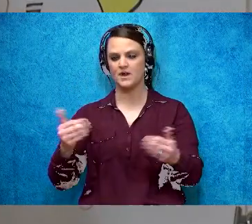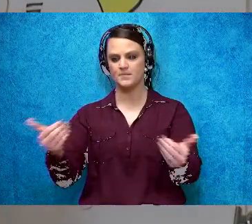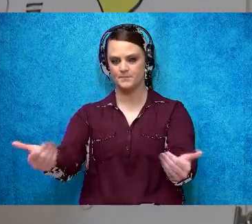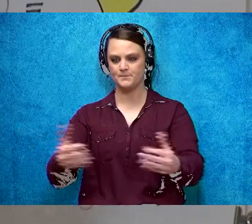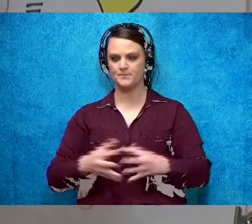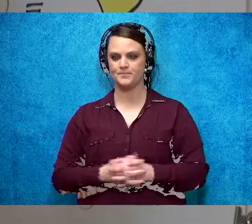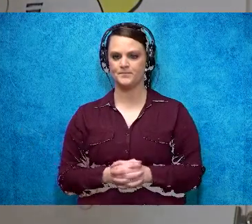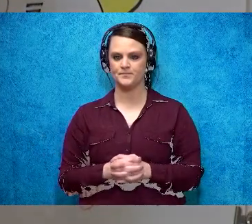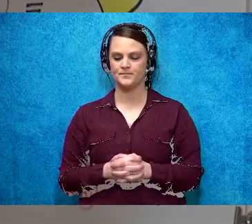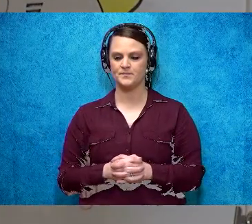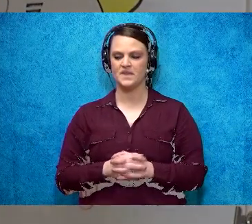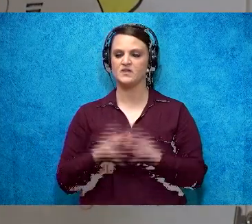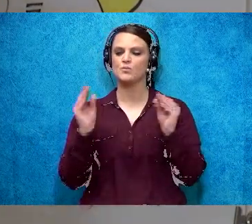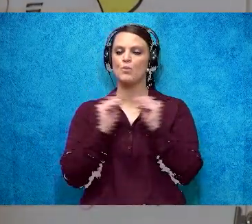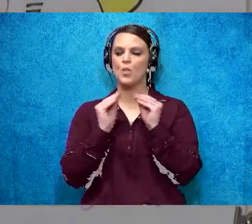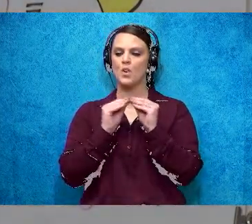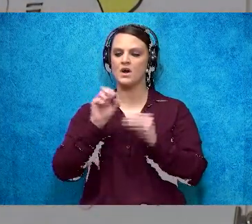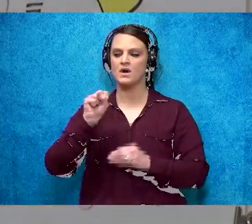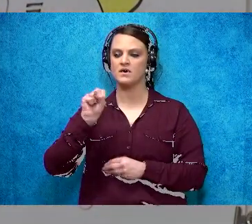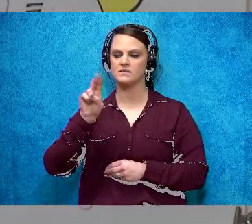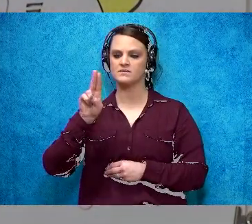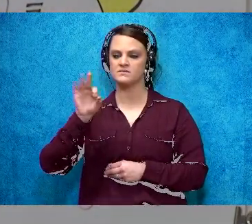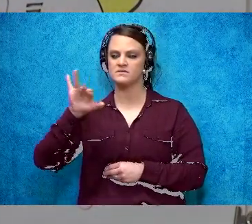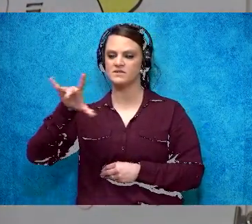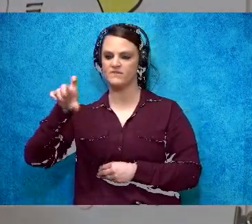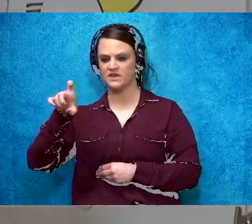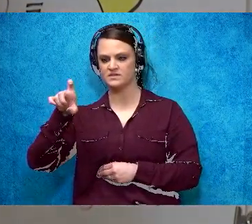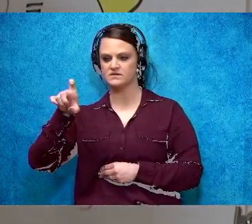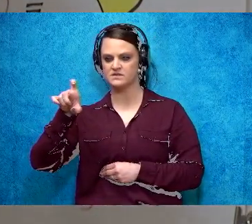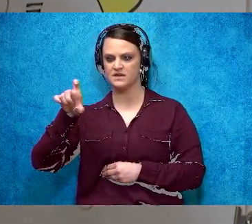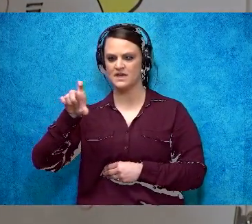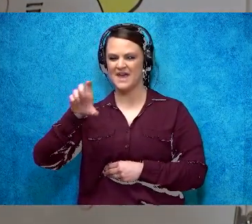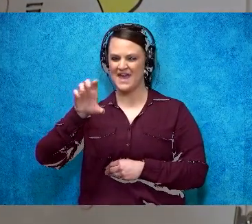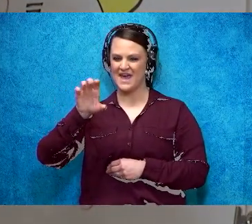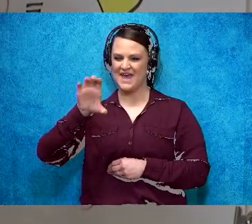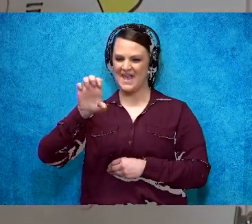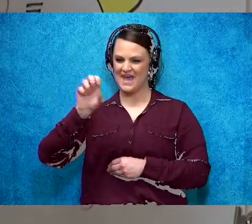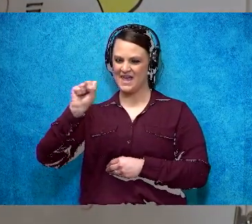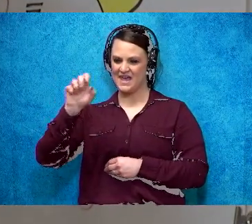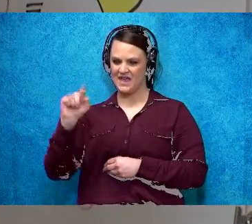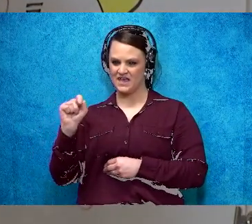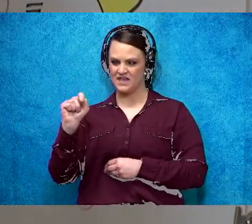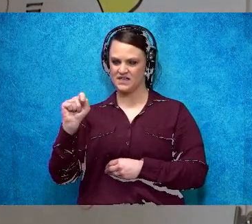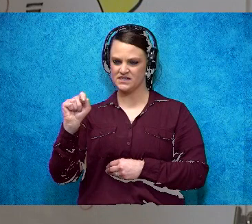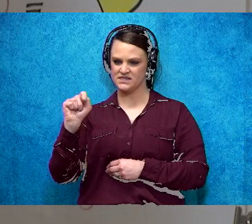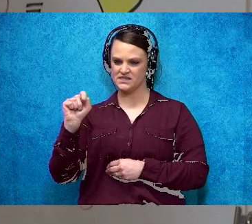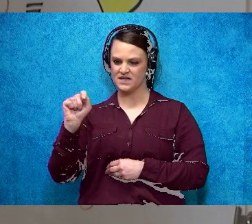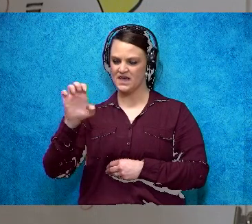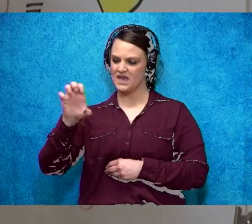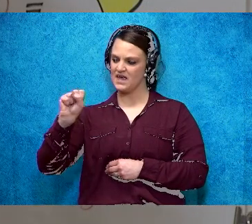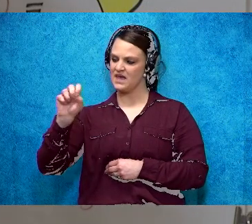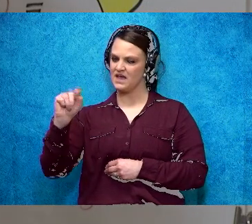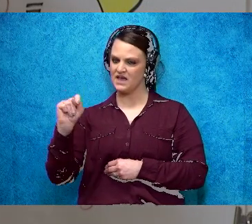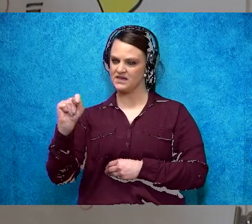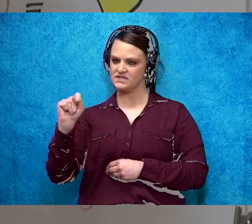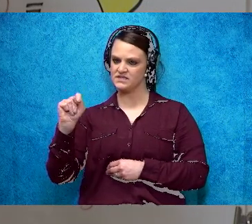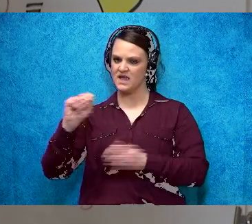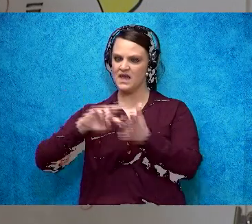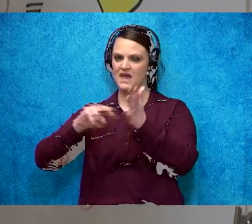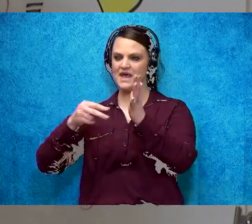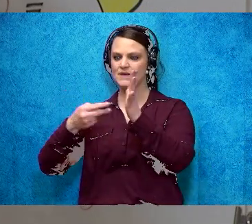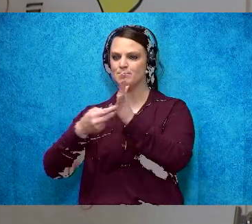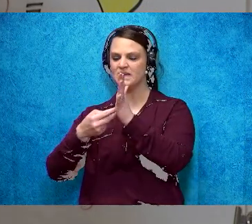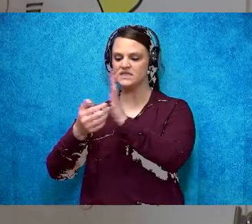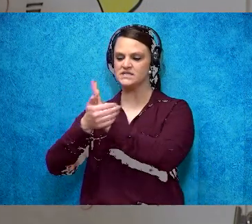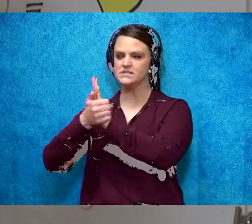Let's look at some more suffixes. We have ist, which if we put it at the end of the word, it means one skilled in